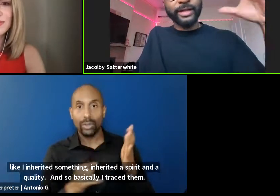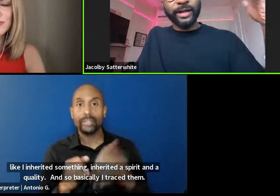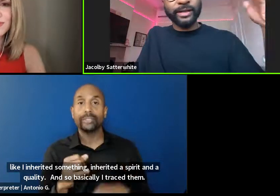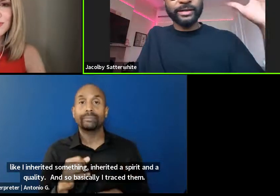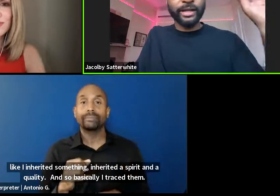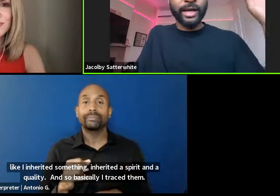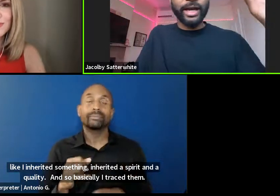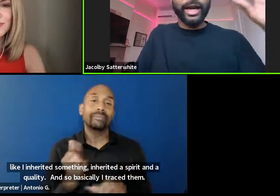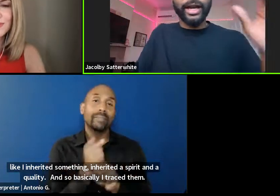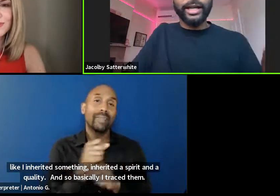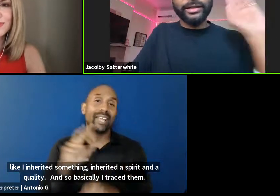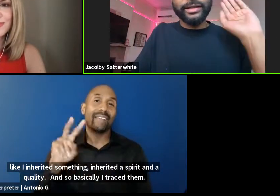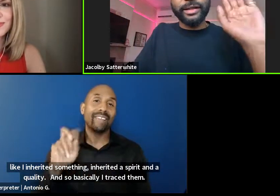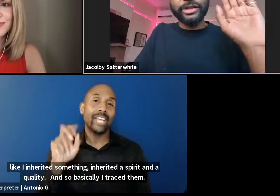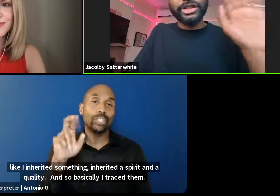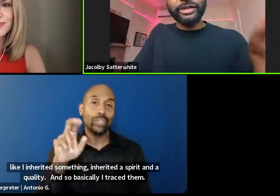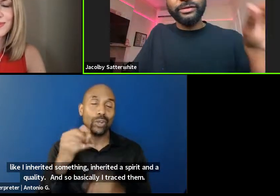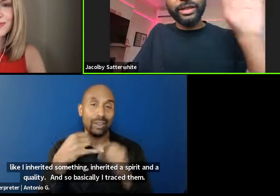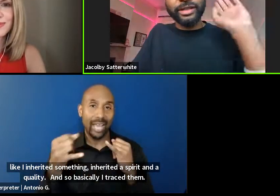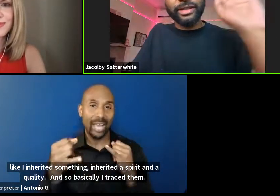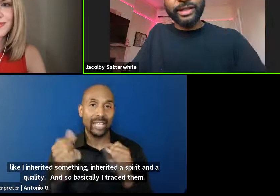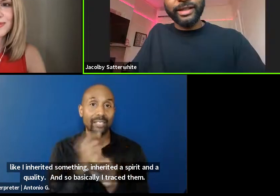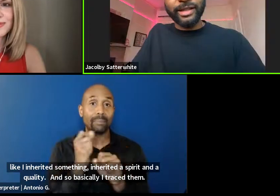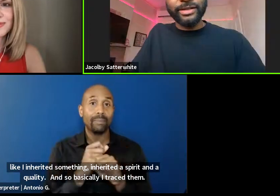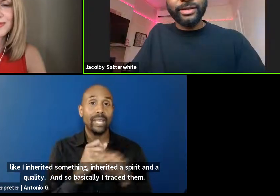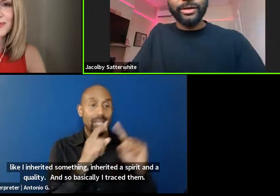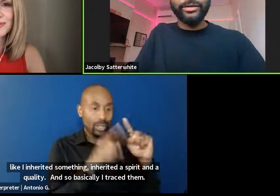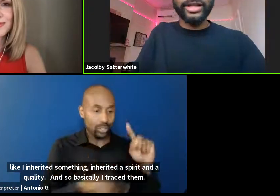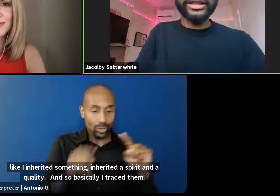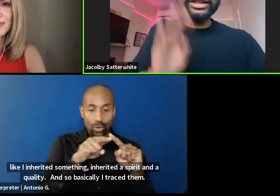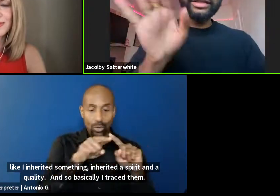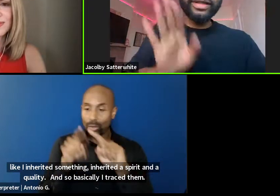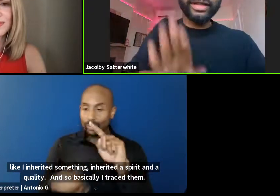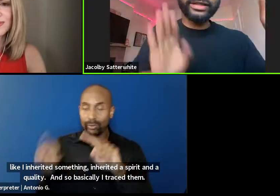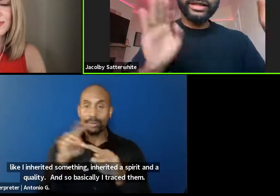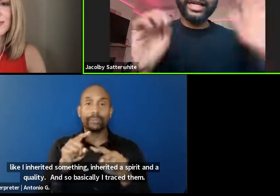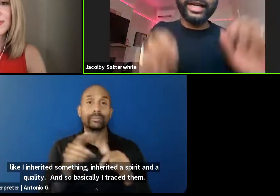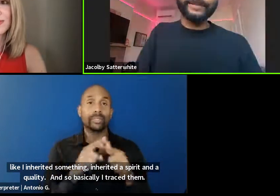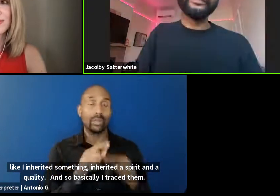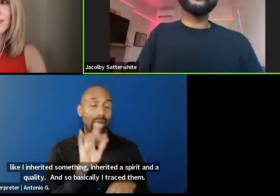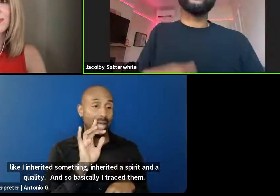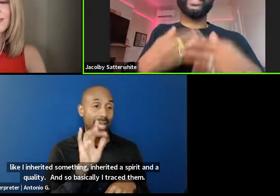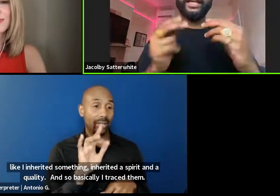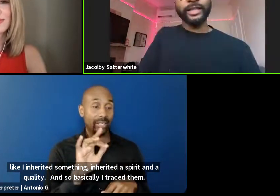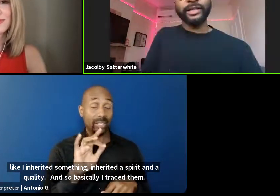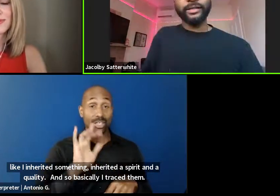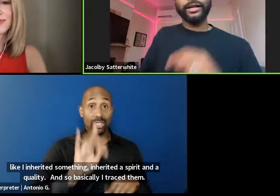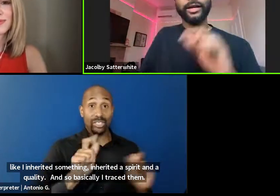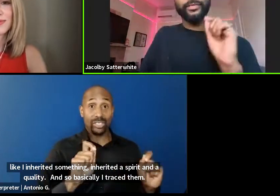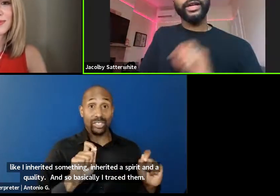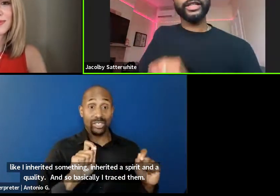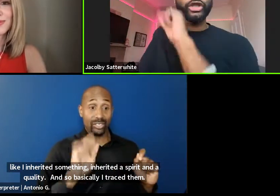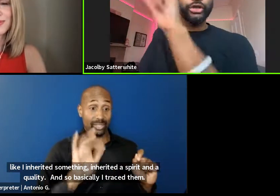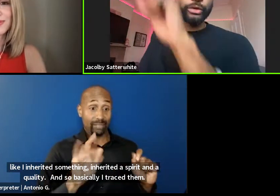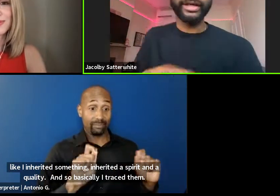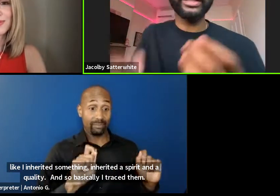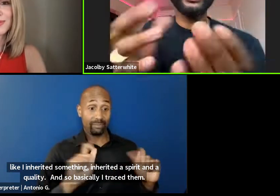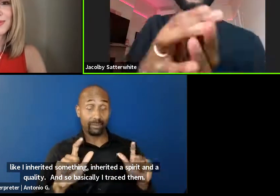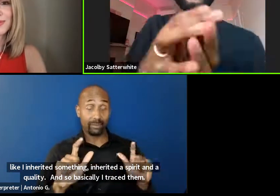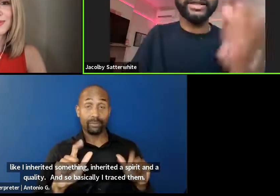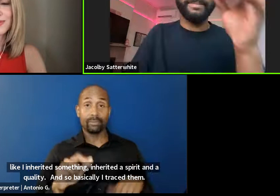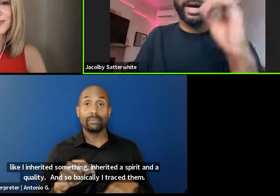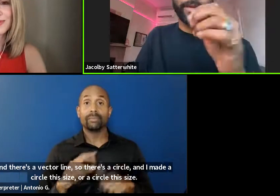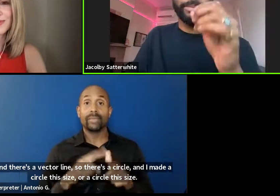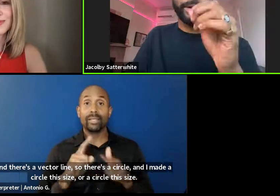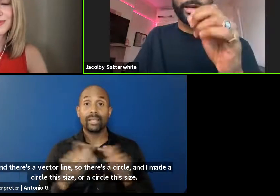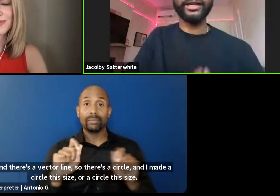circle this size. And I shift click that circle and I shift click the line and I hit the extrude button